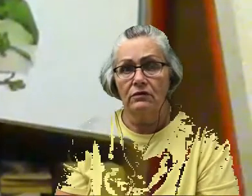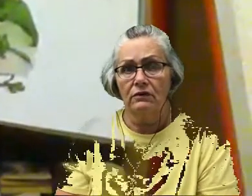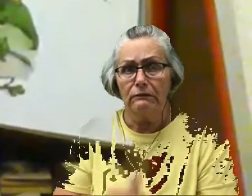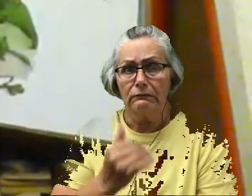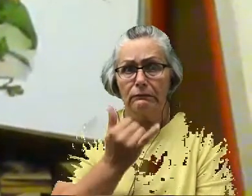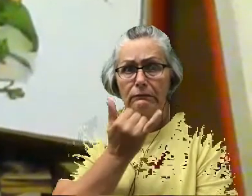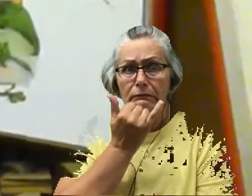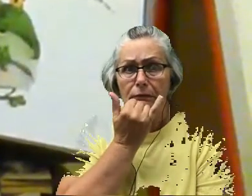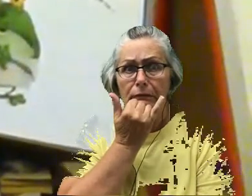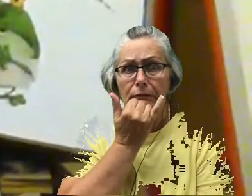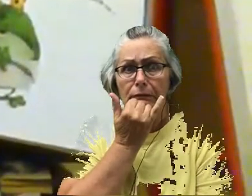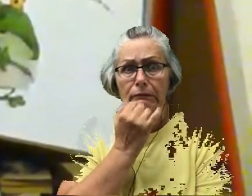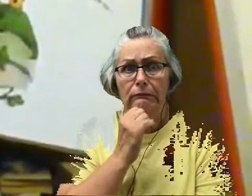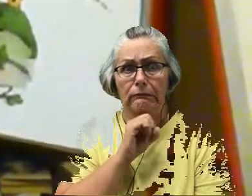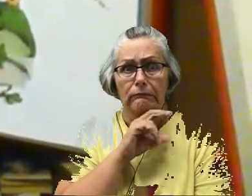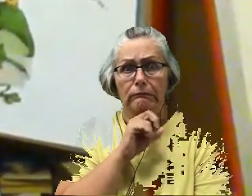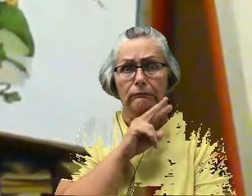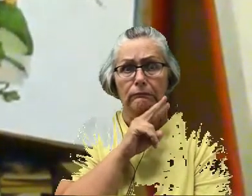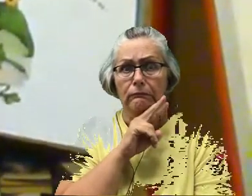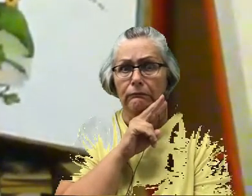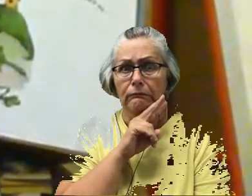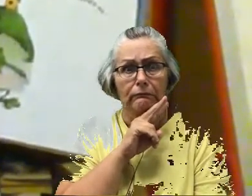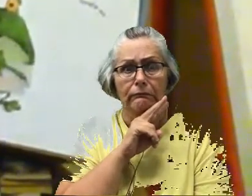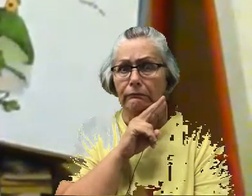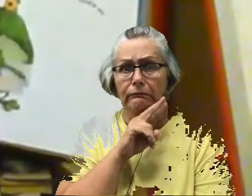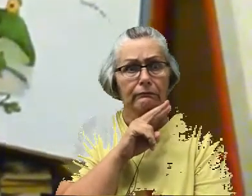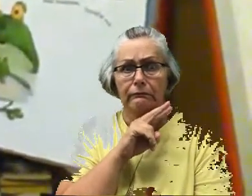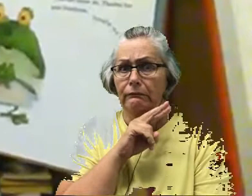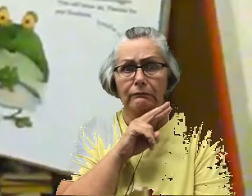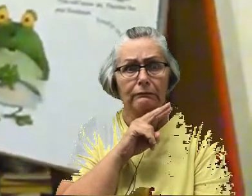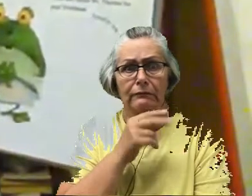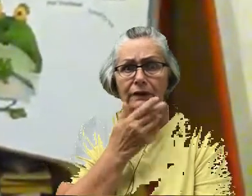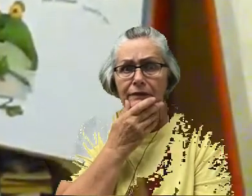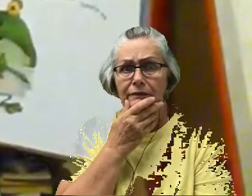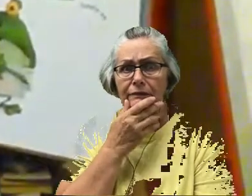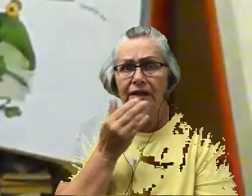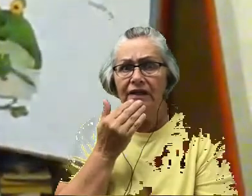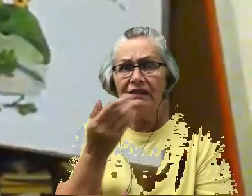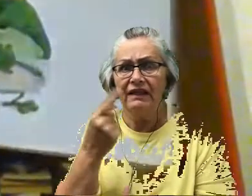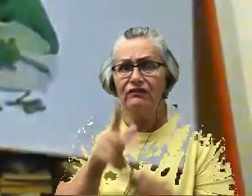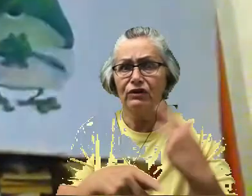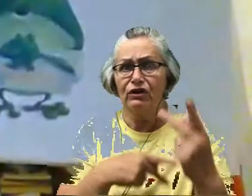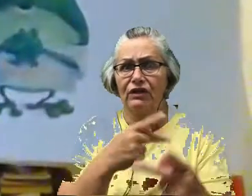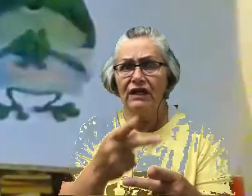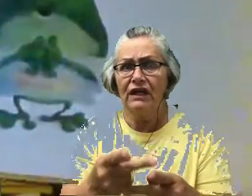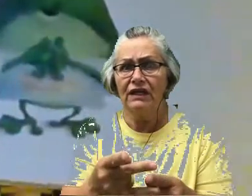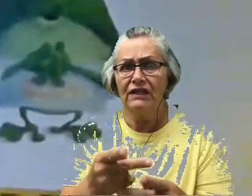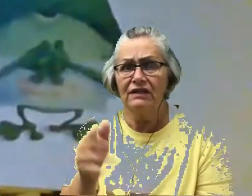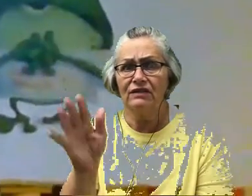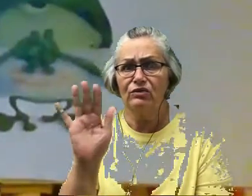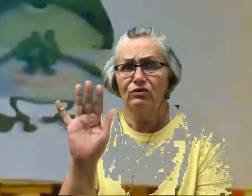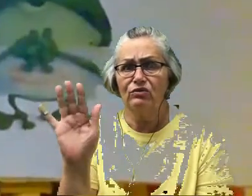Uh-oh, croaked Froggy. This will never do. Thanks for your kindness. Toodaloo.